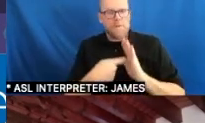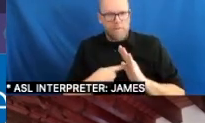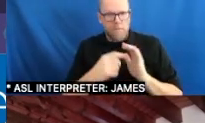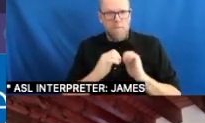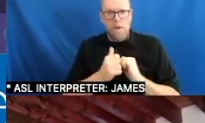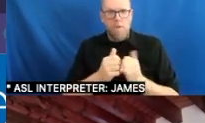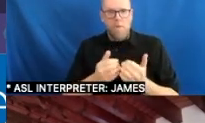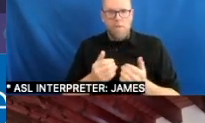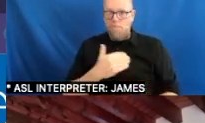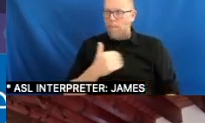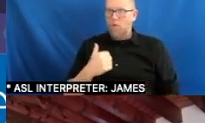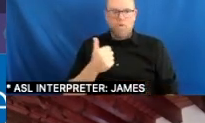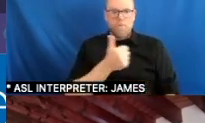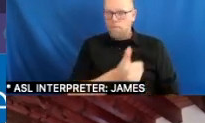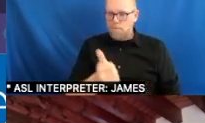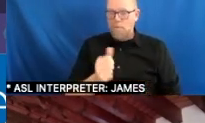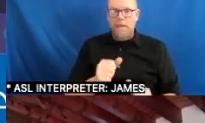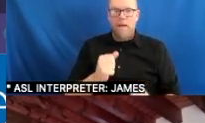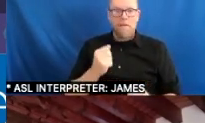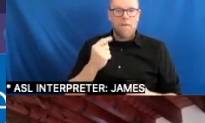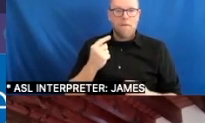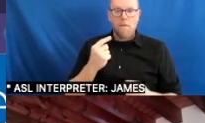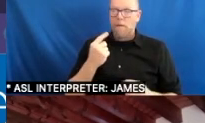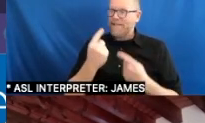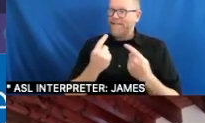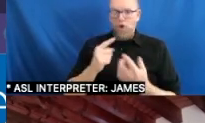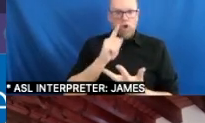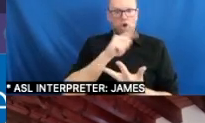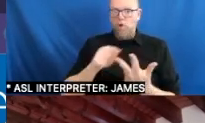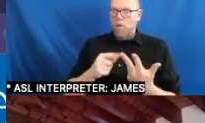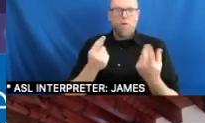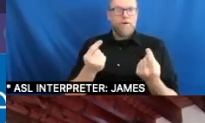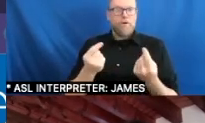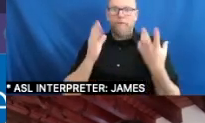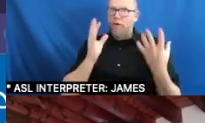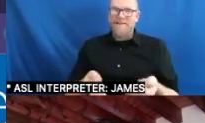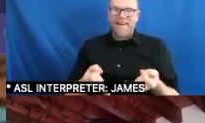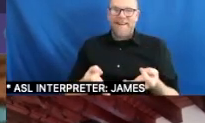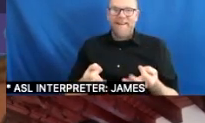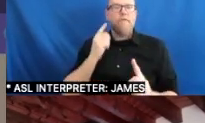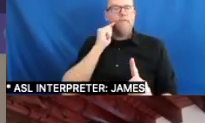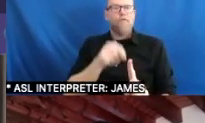how members can think of decision making when it comes to cooperative decisions.